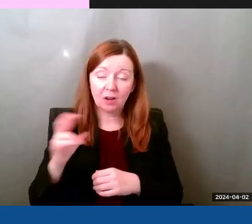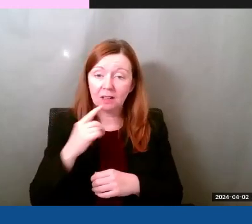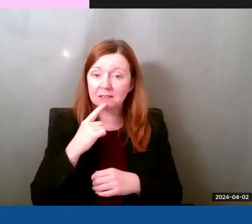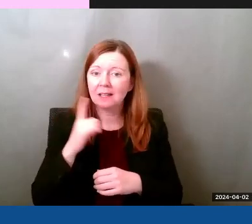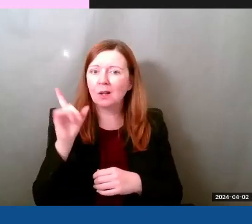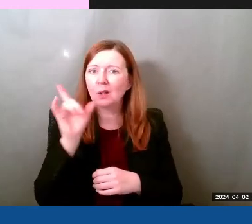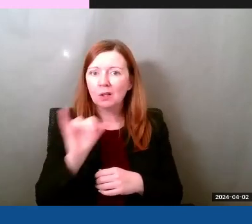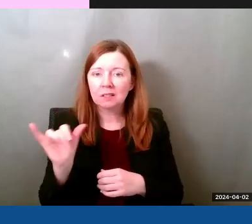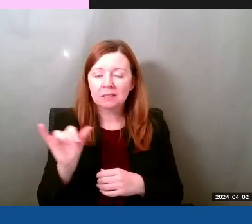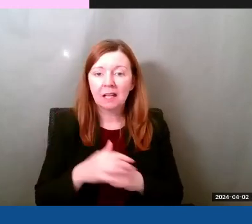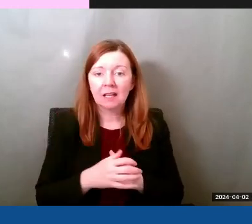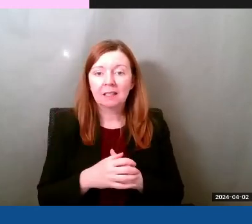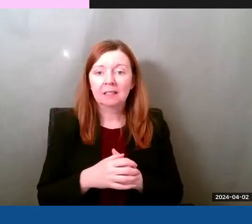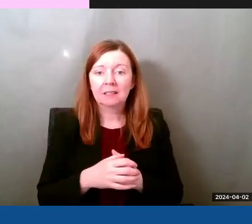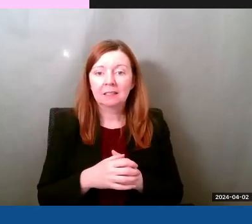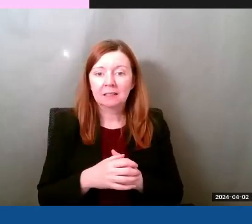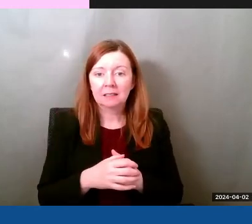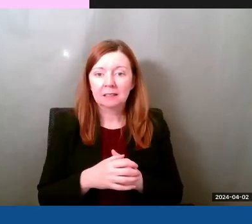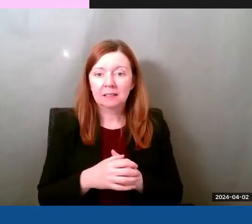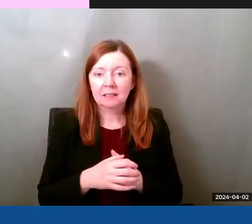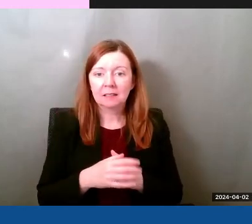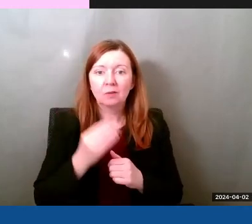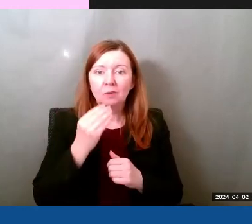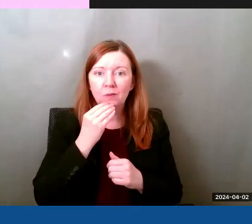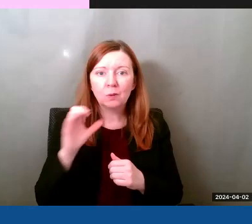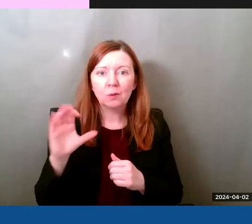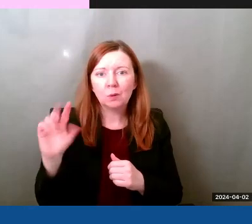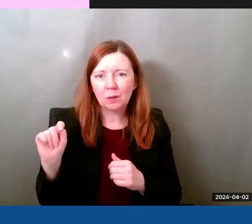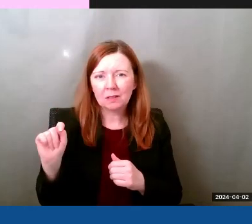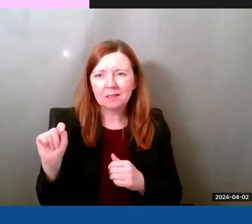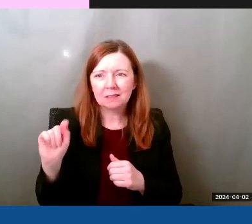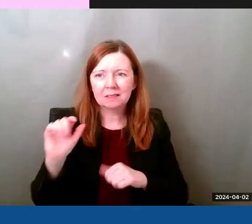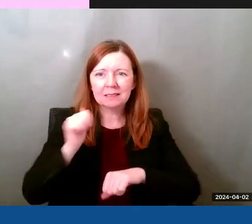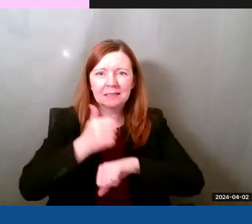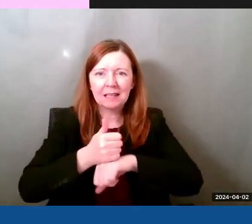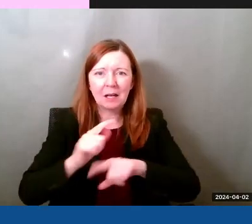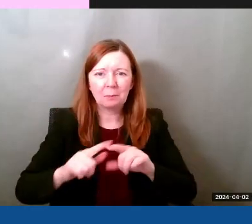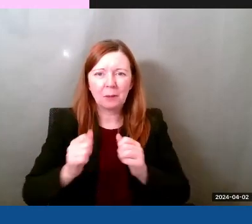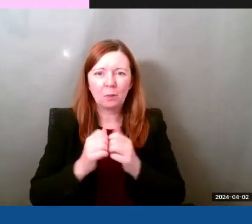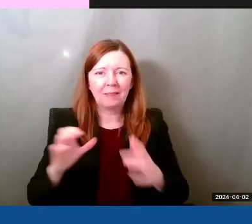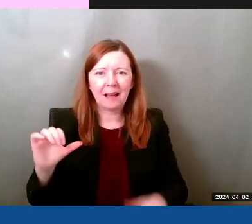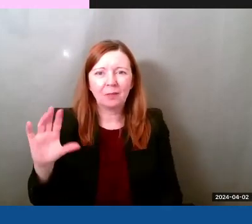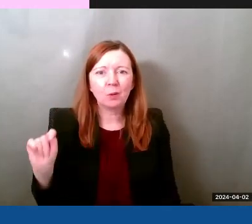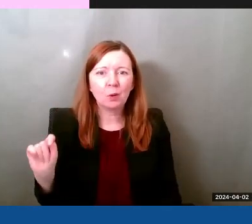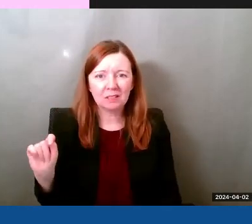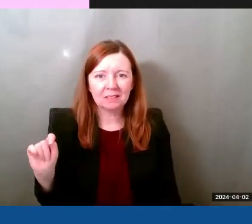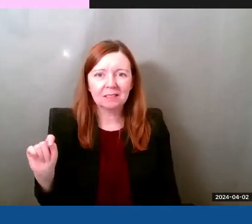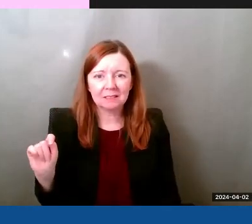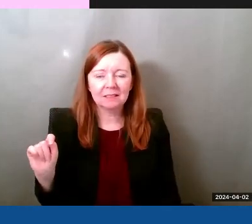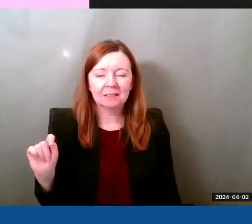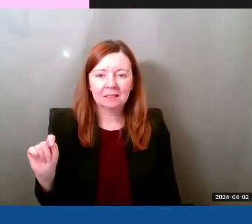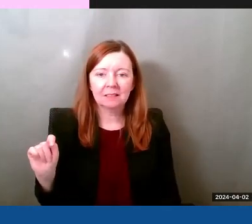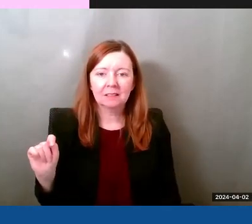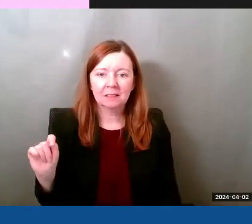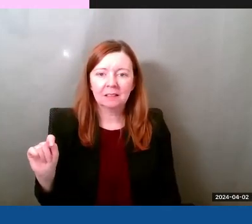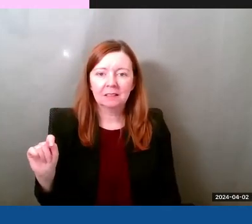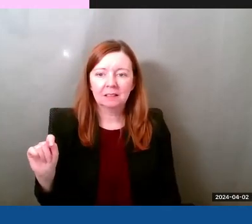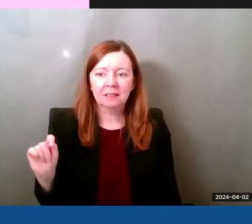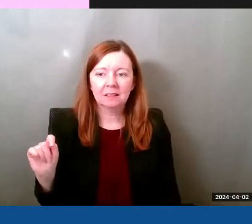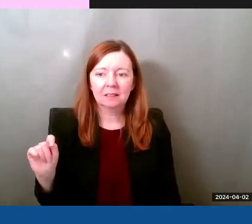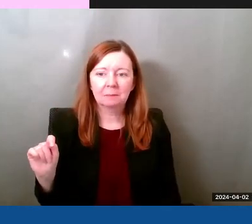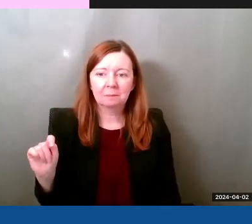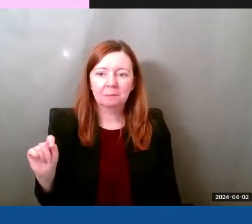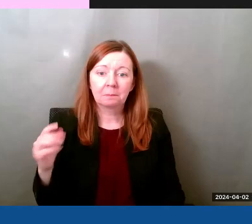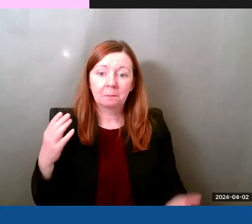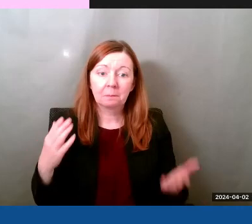look like a food court type setup, but without the court, right? So they may